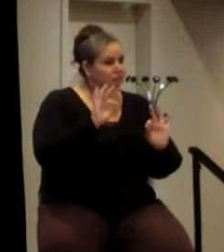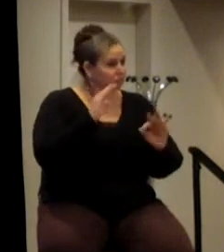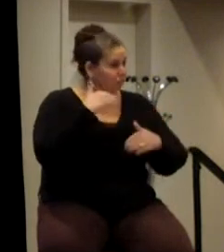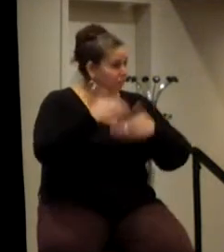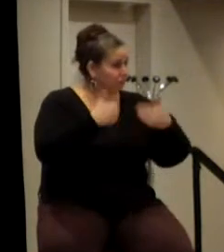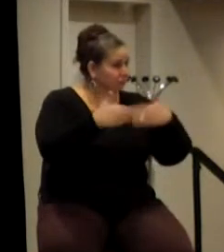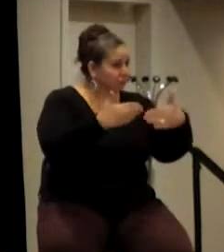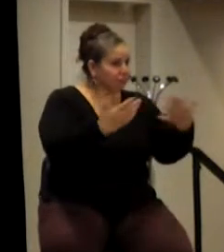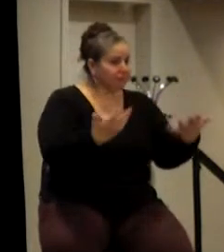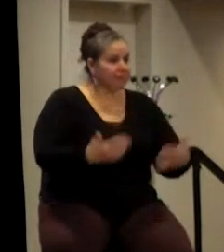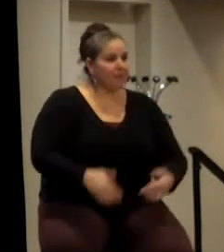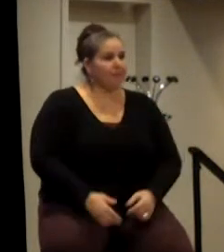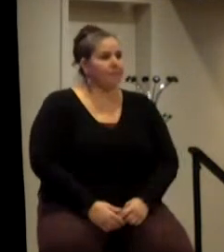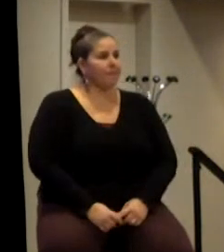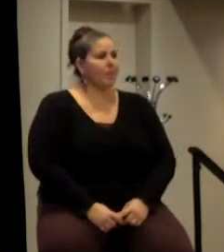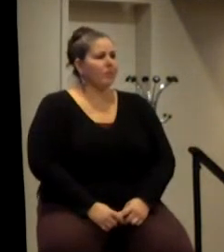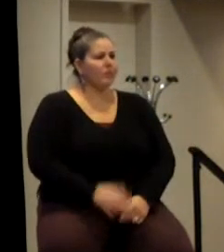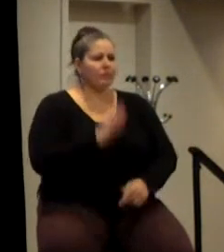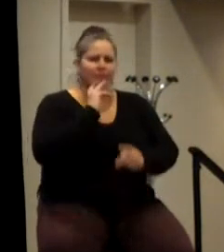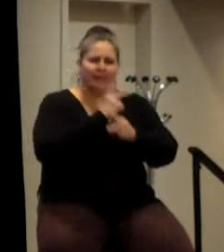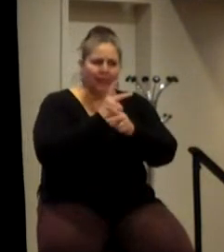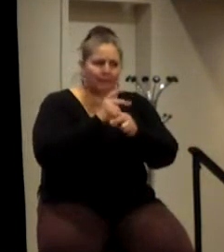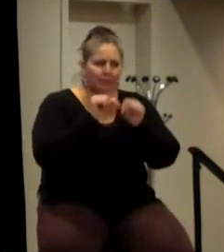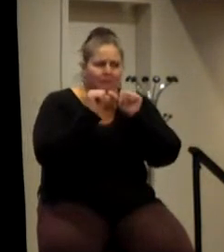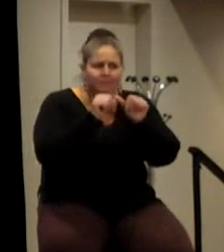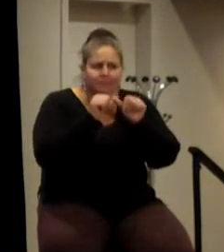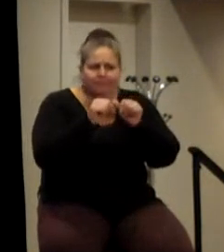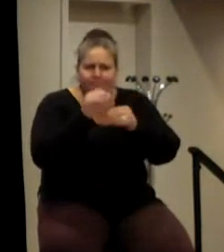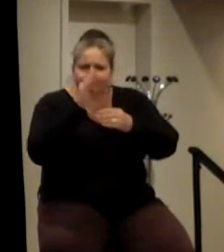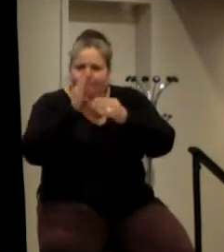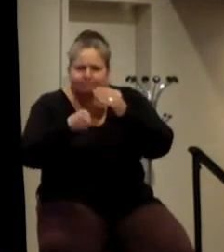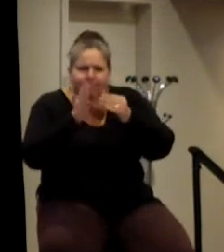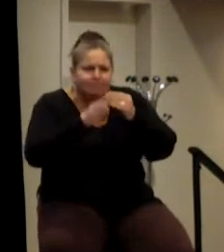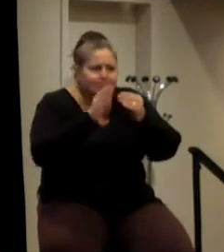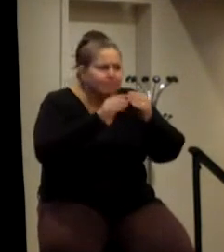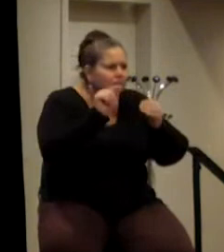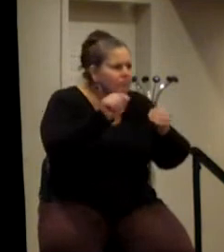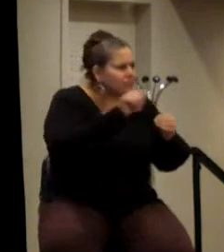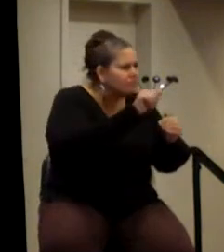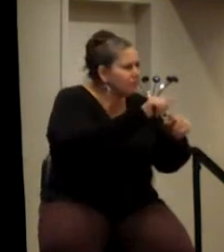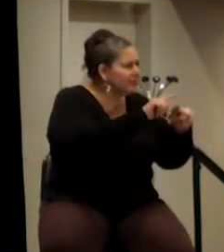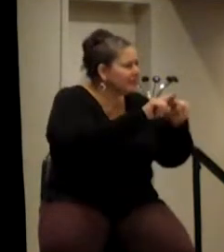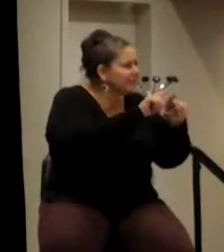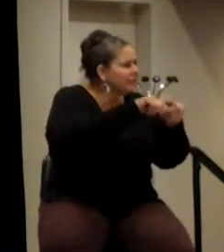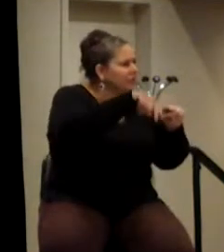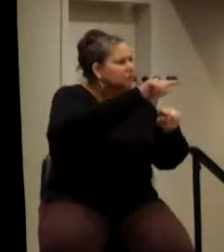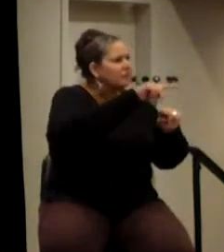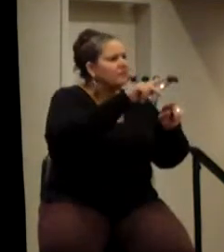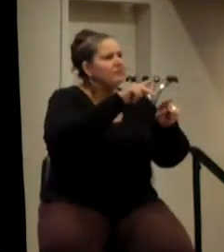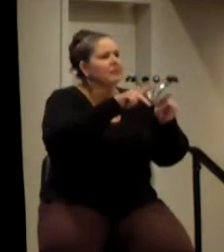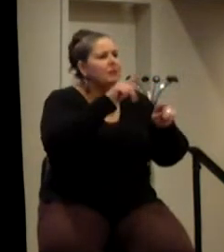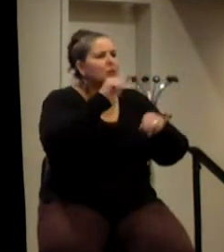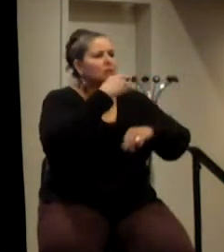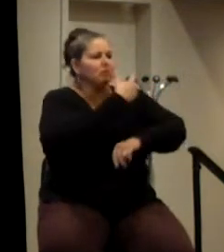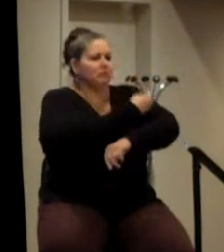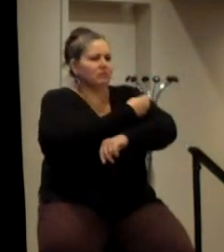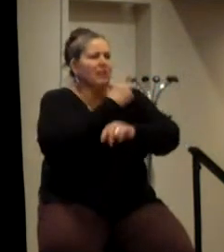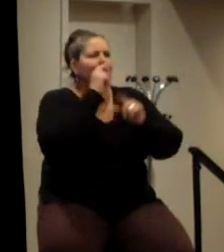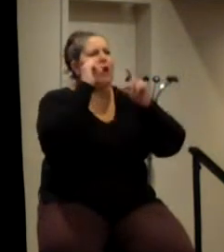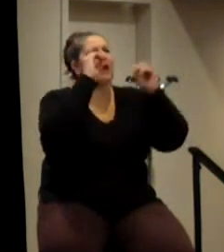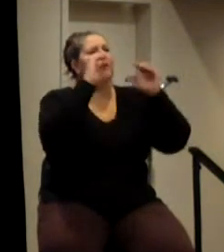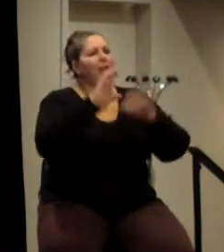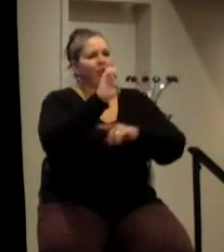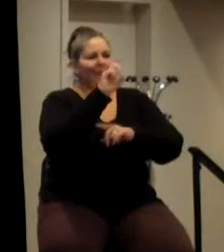get all the first shots done with our educators so that that's done. This will build more confidence